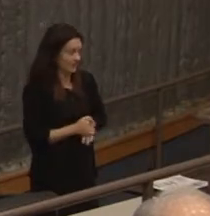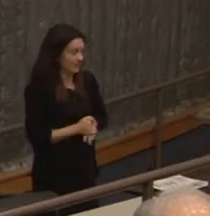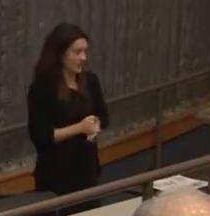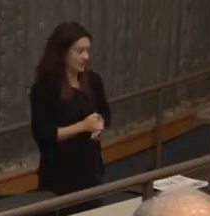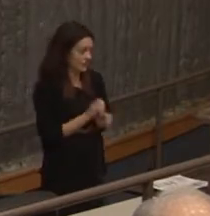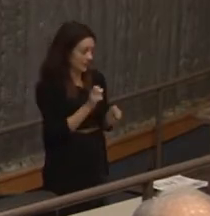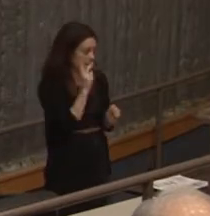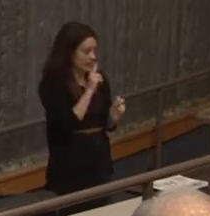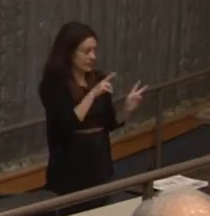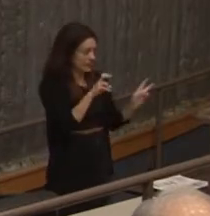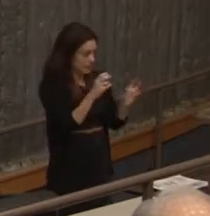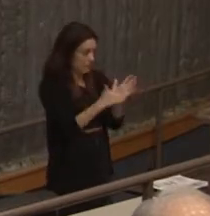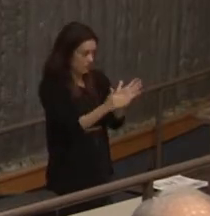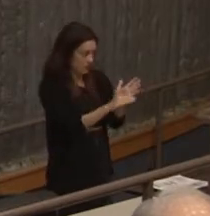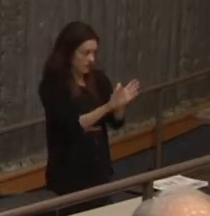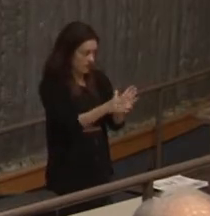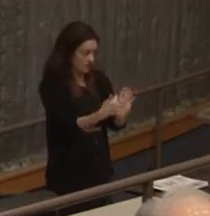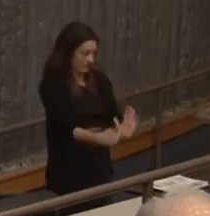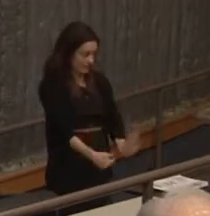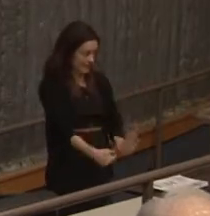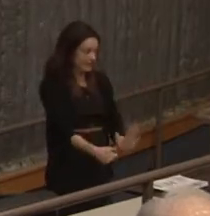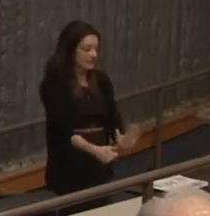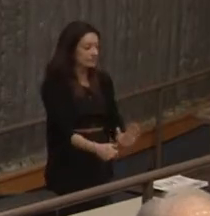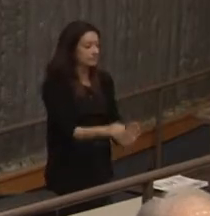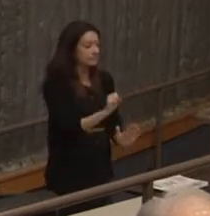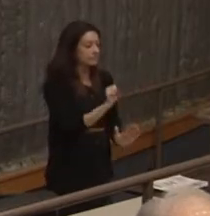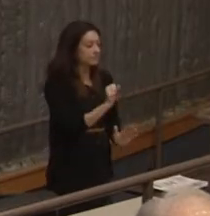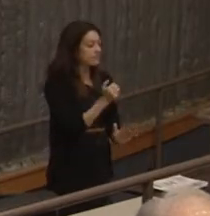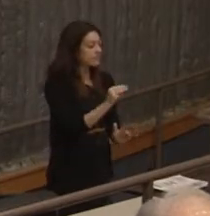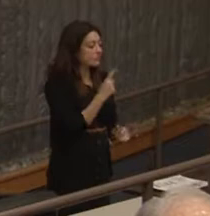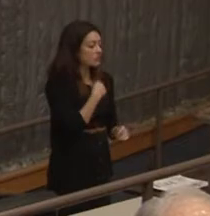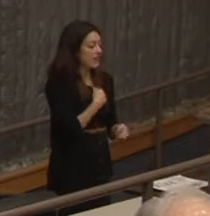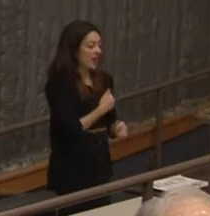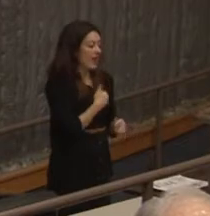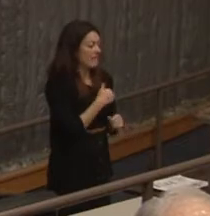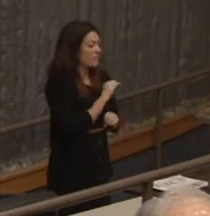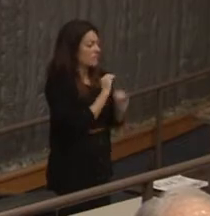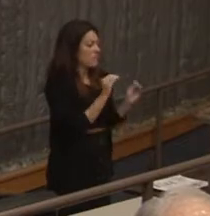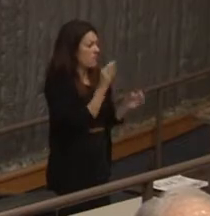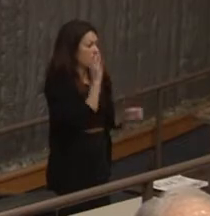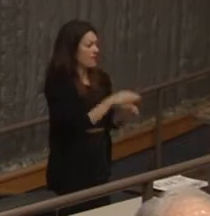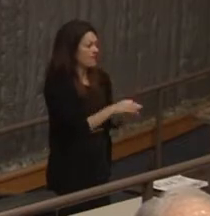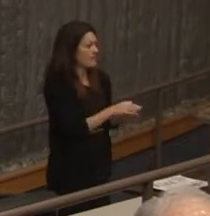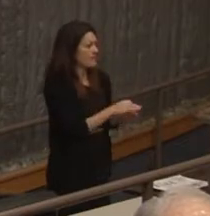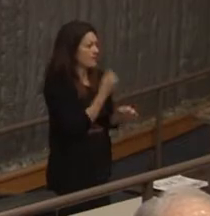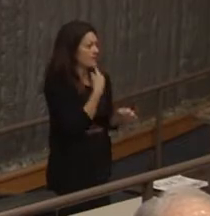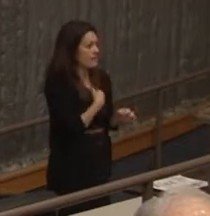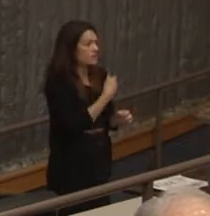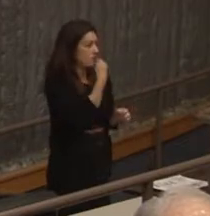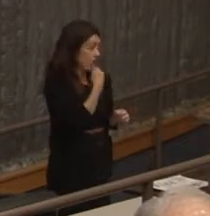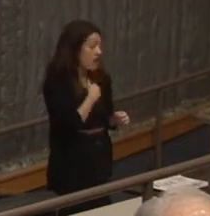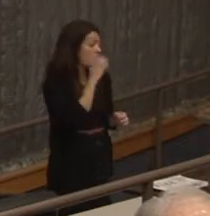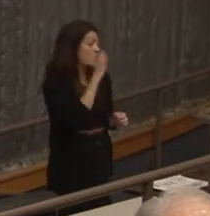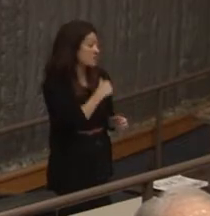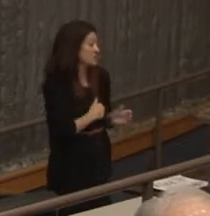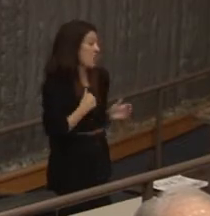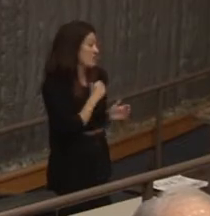He said to me, you know, I don't have faith anymore. He says, if I'm wrong, am I going to be sorry?